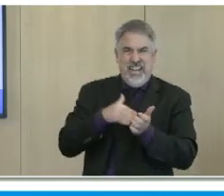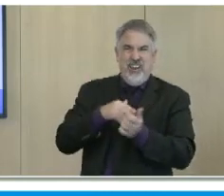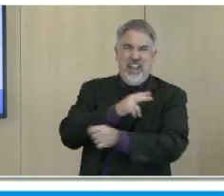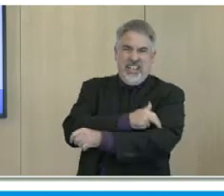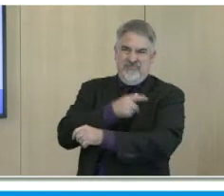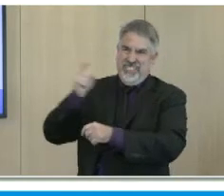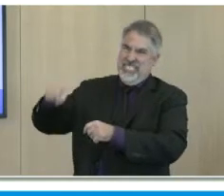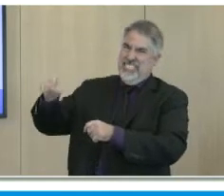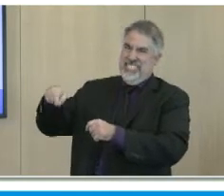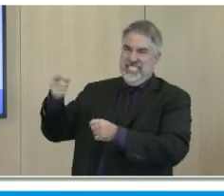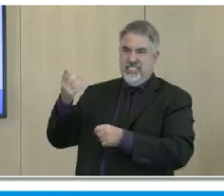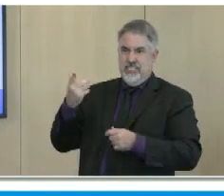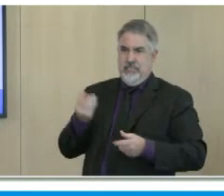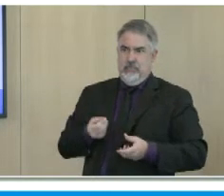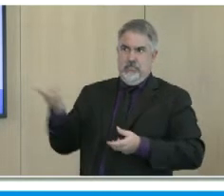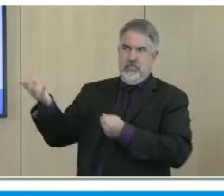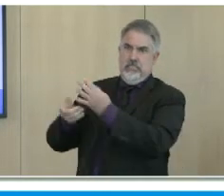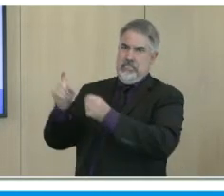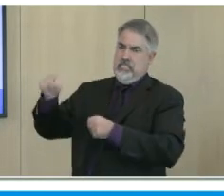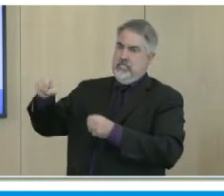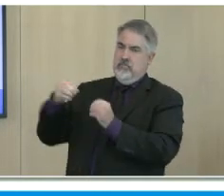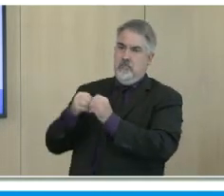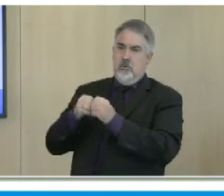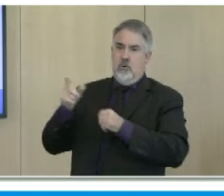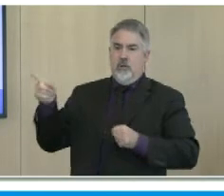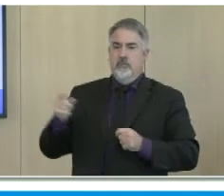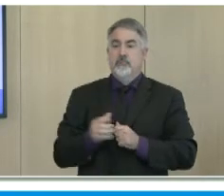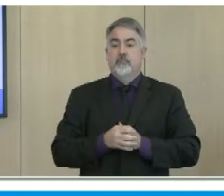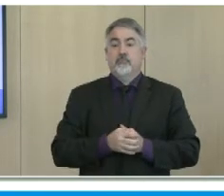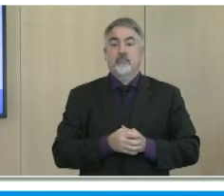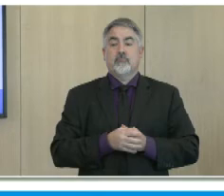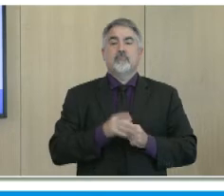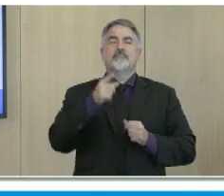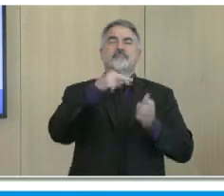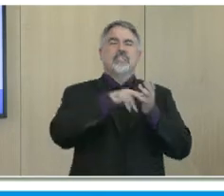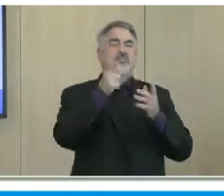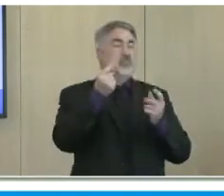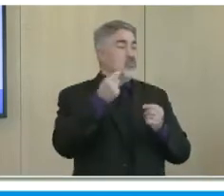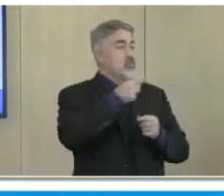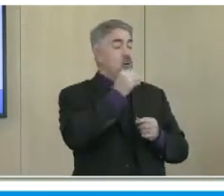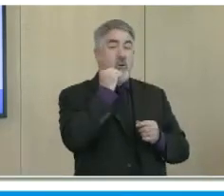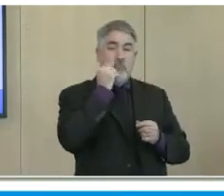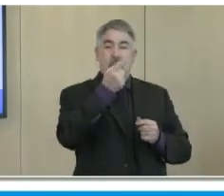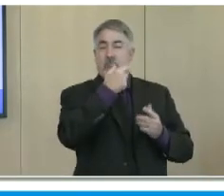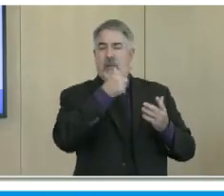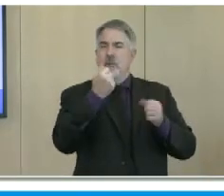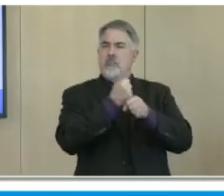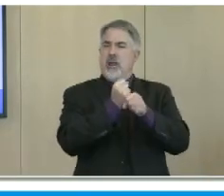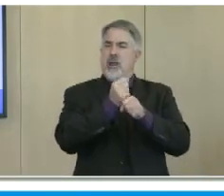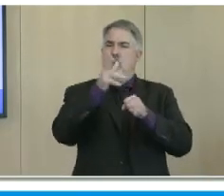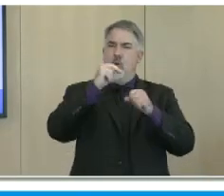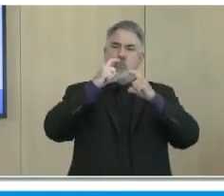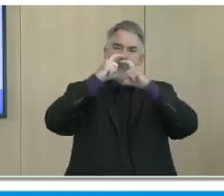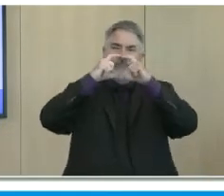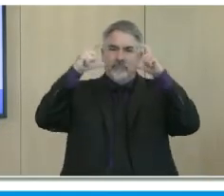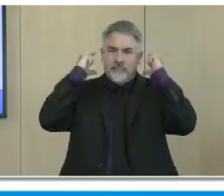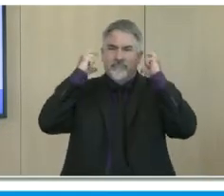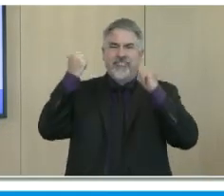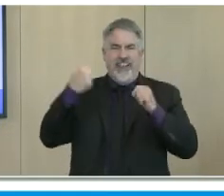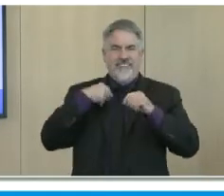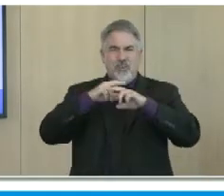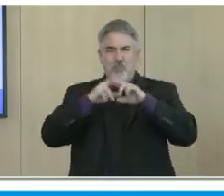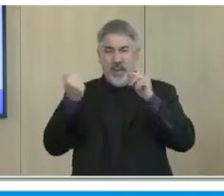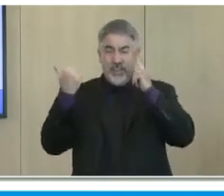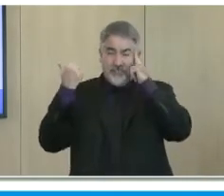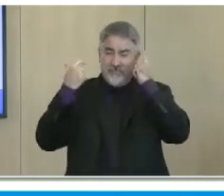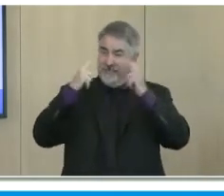of protection most. A face covering is something as simple as a bandana. It is something as simple as